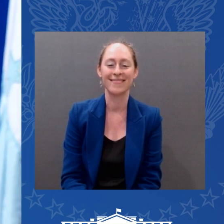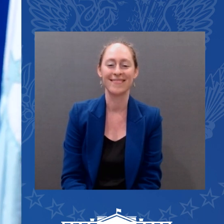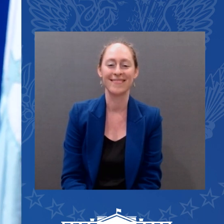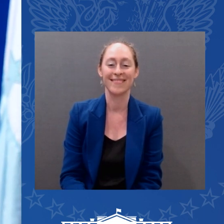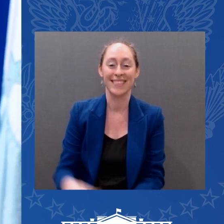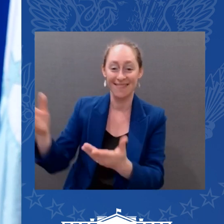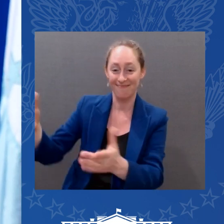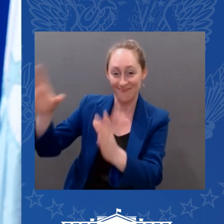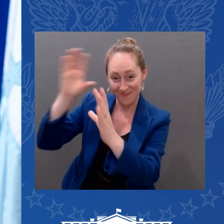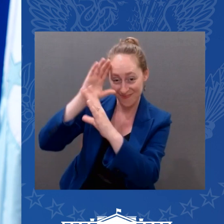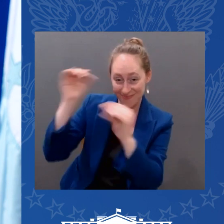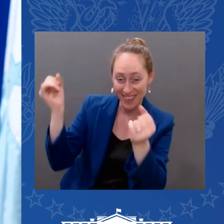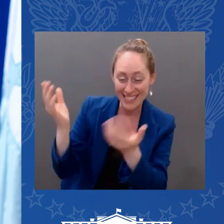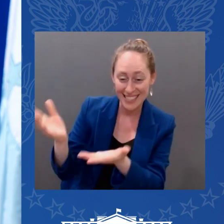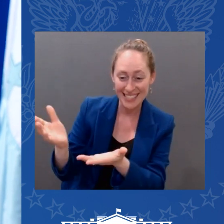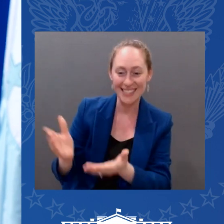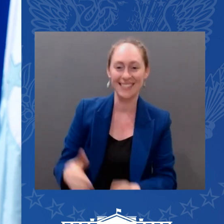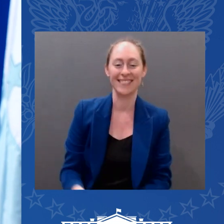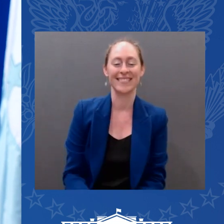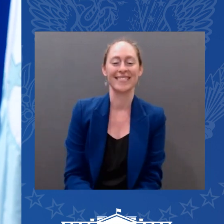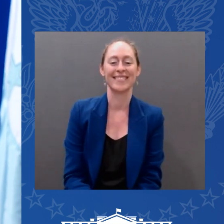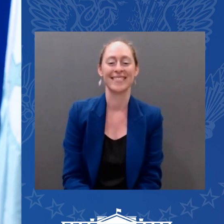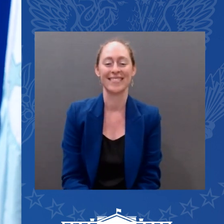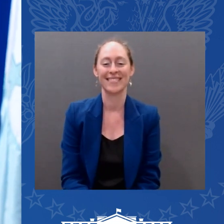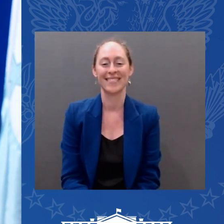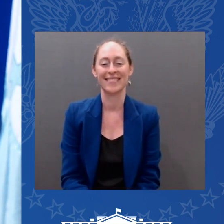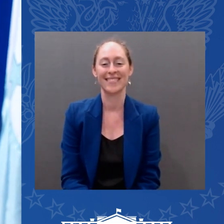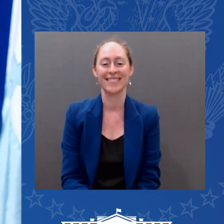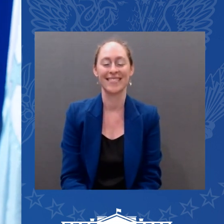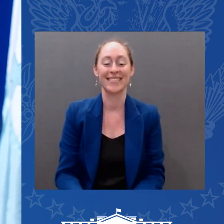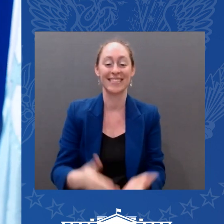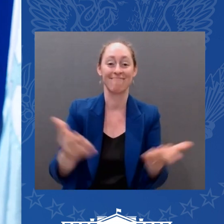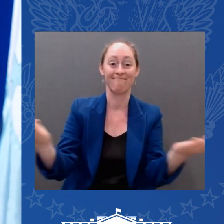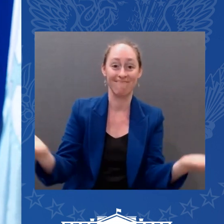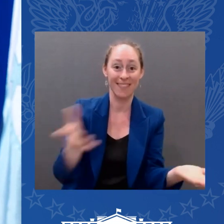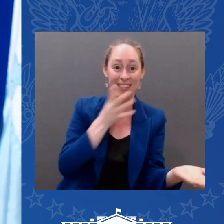ladies and gentlemen, heads of state and government,